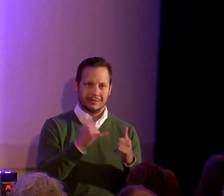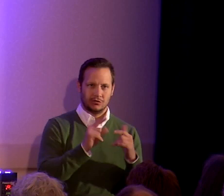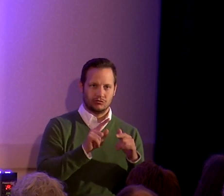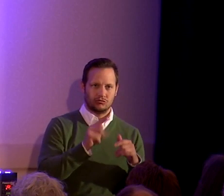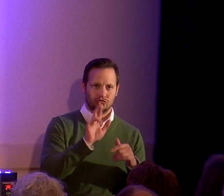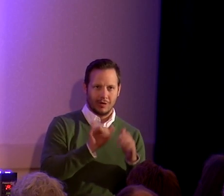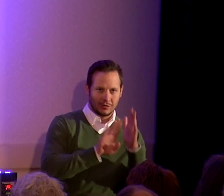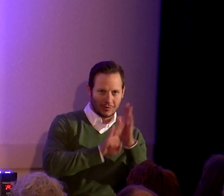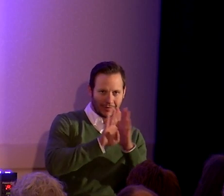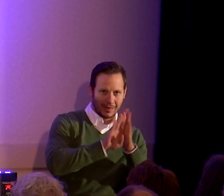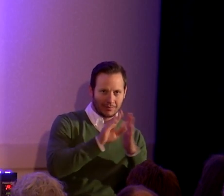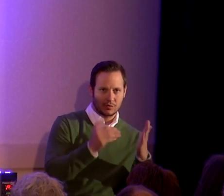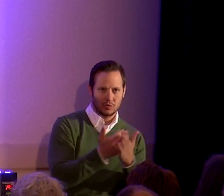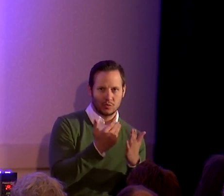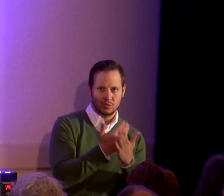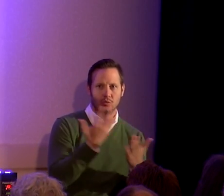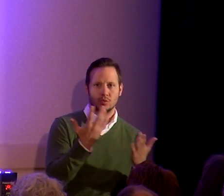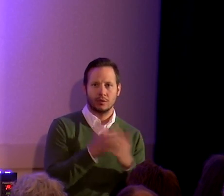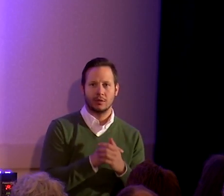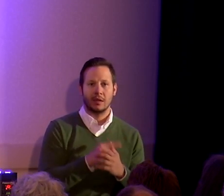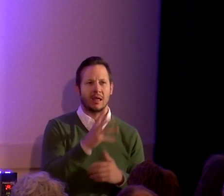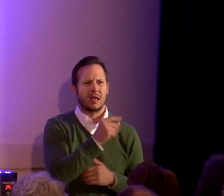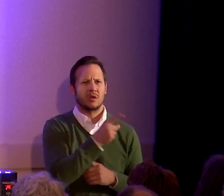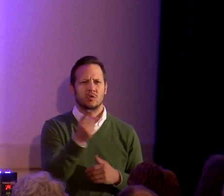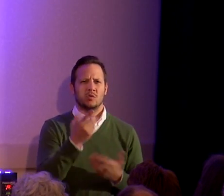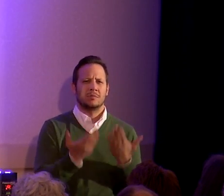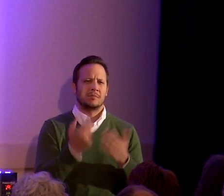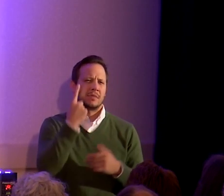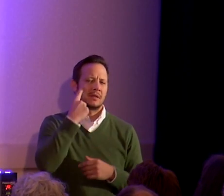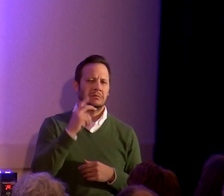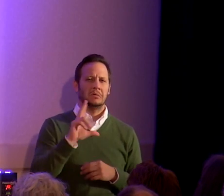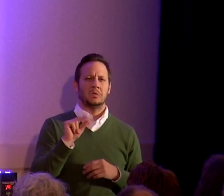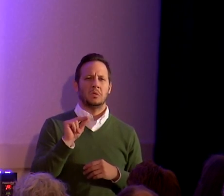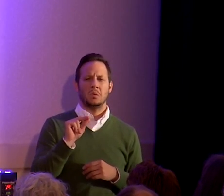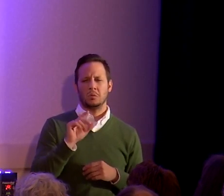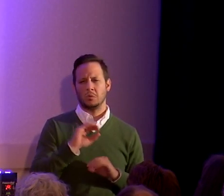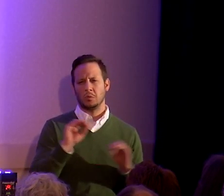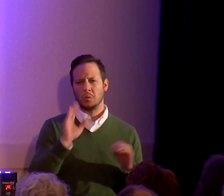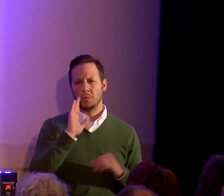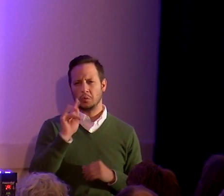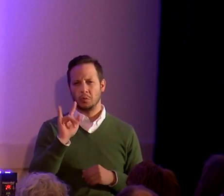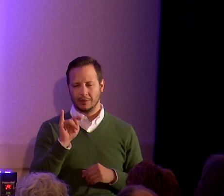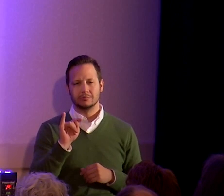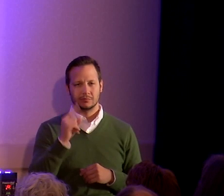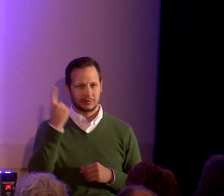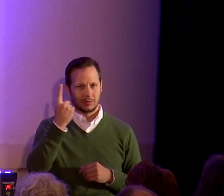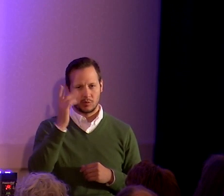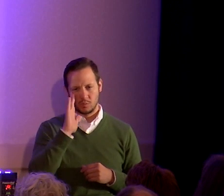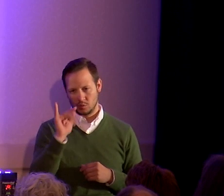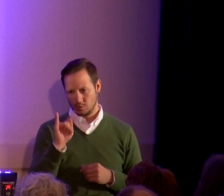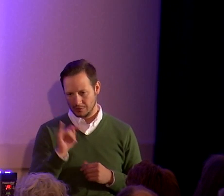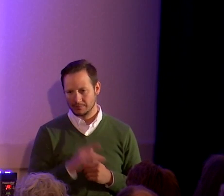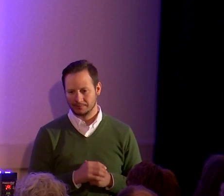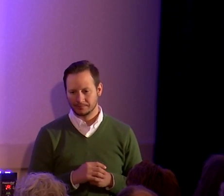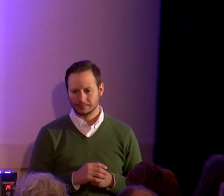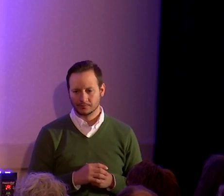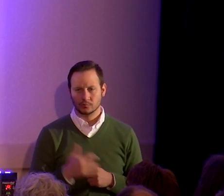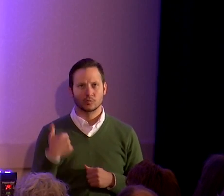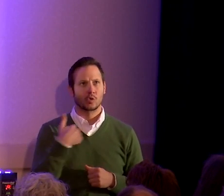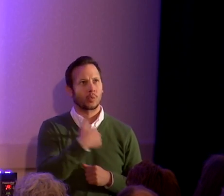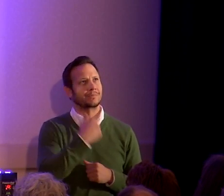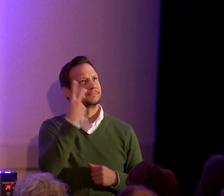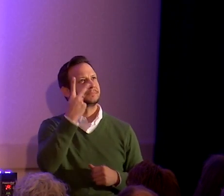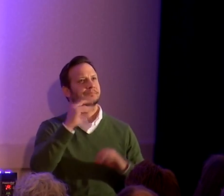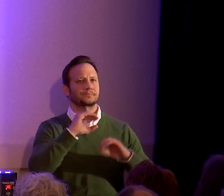know why you shouldn't push the button, someone pushes the button. So, all these alien species out there that we have seen no signs